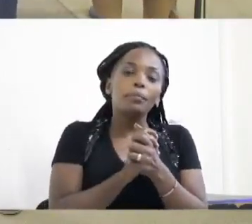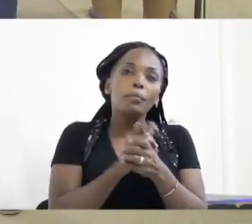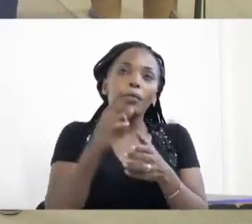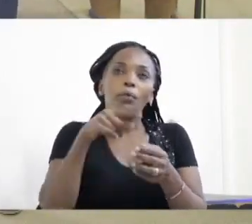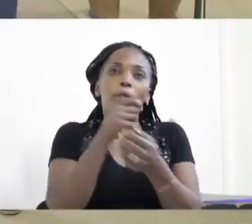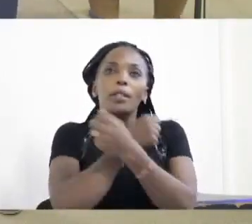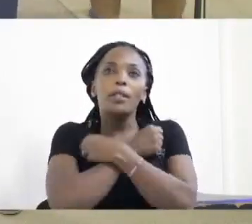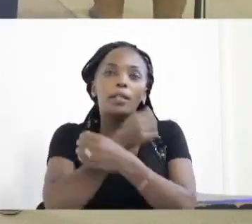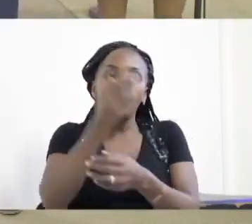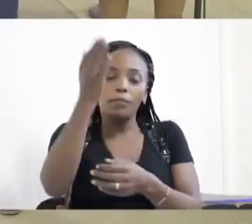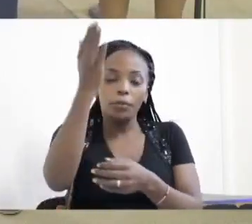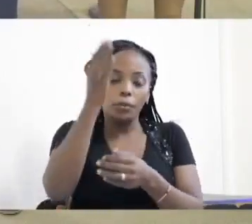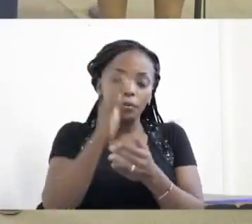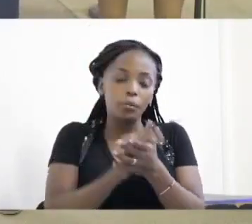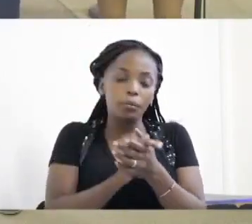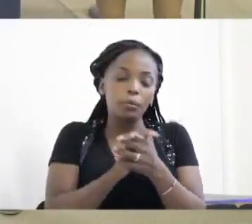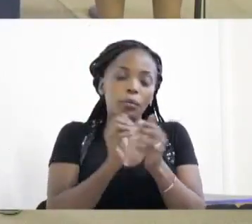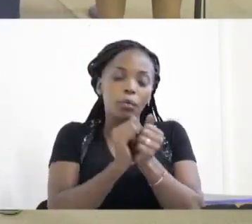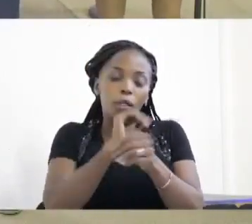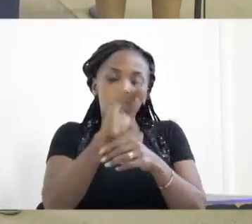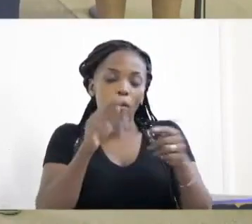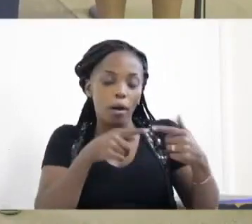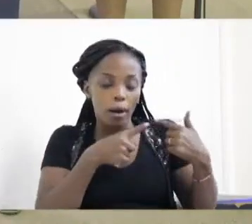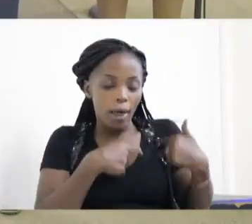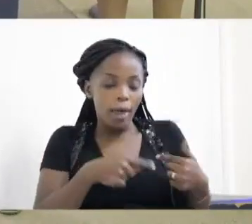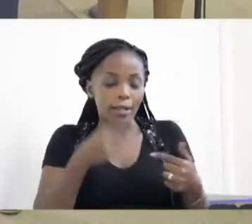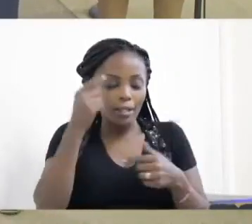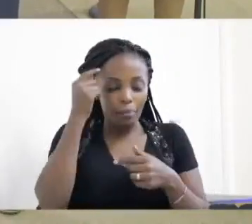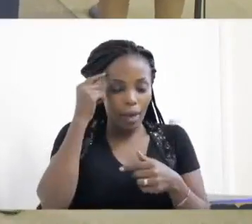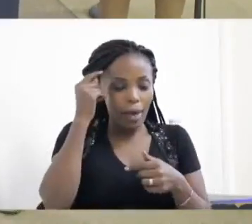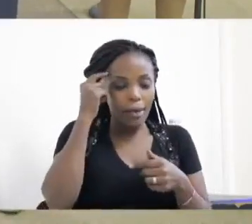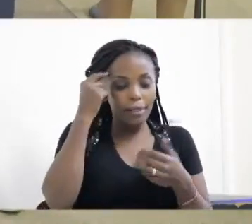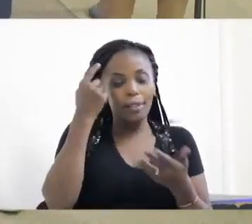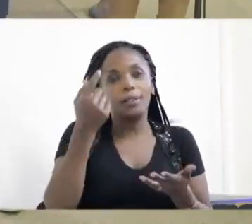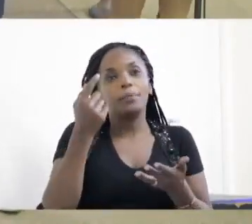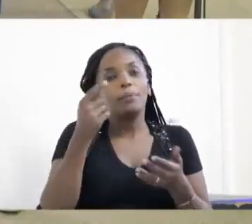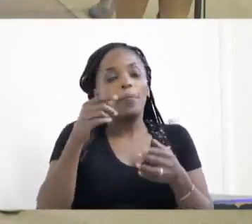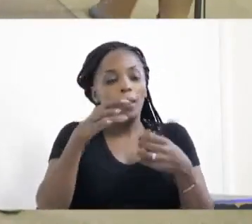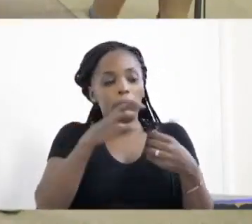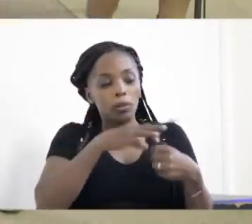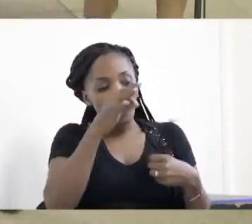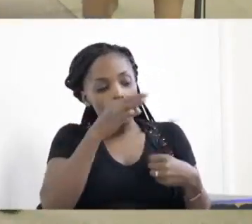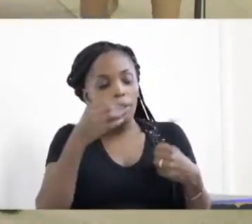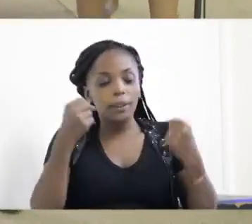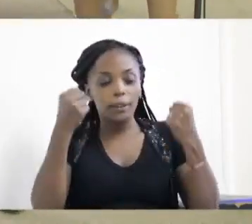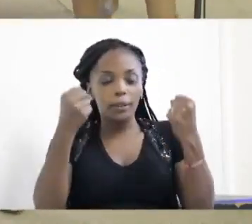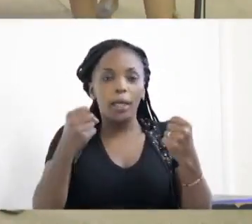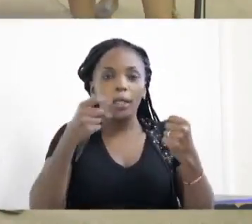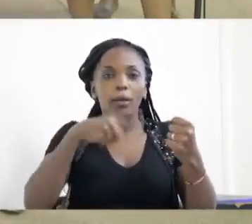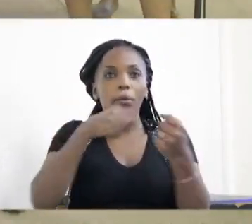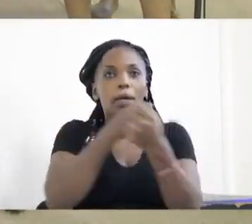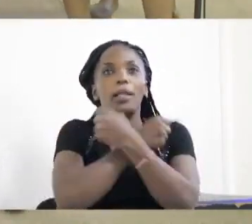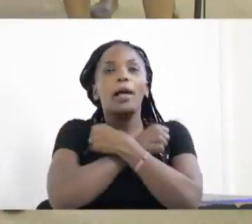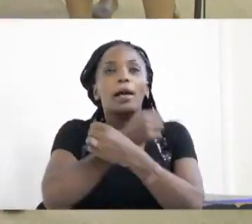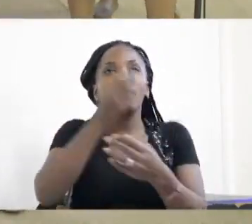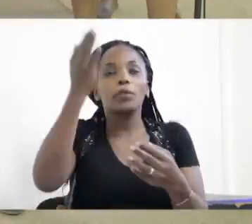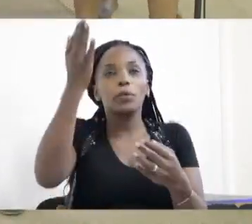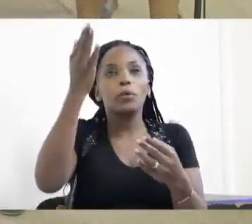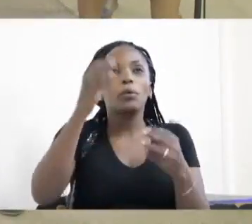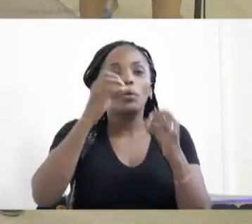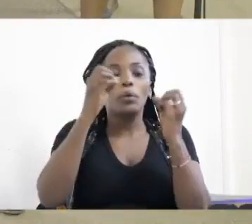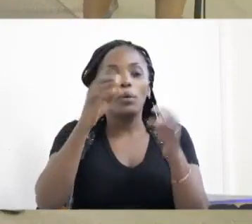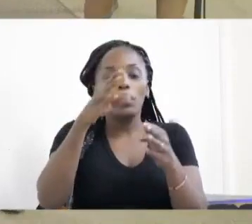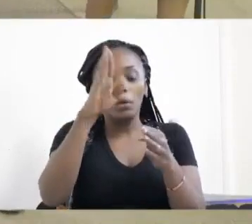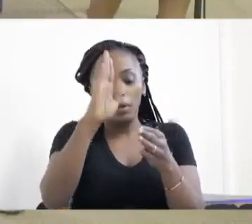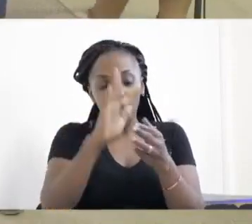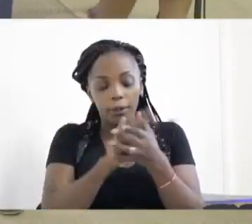We love you with all of our hearts, our minds, our souls, our strength. We love you, O